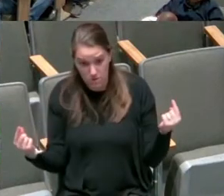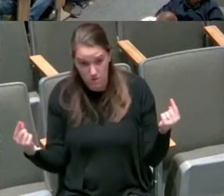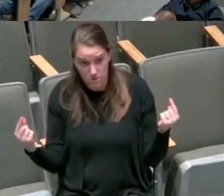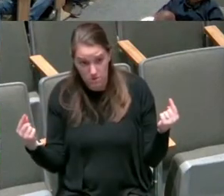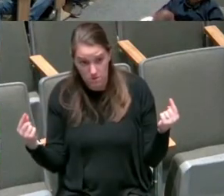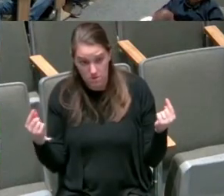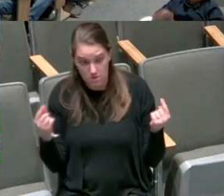foreign